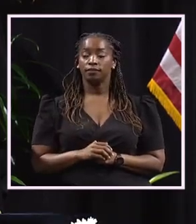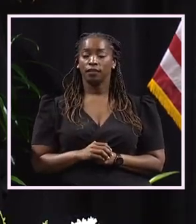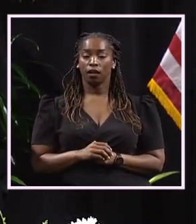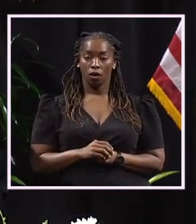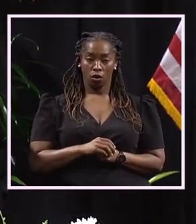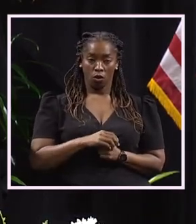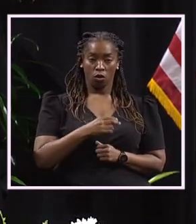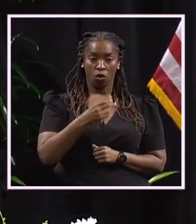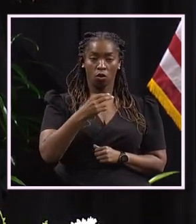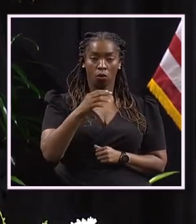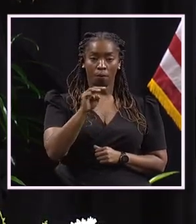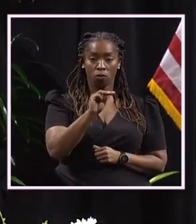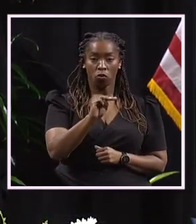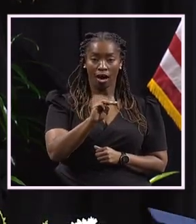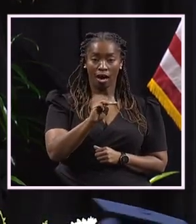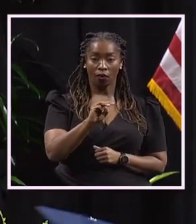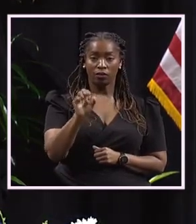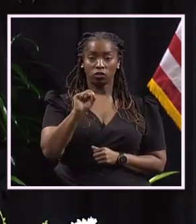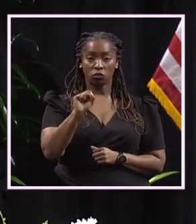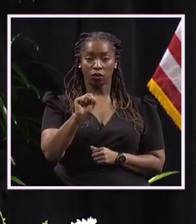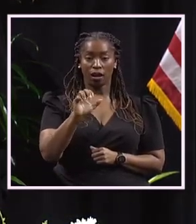Muhammad Sariq Ahmed.